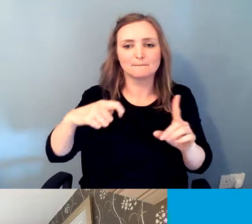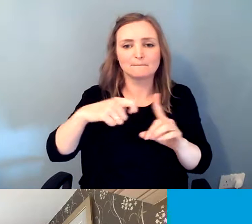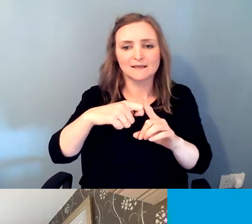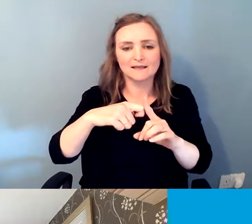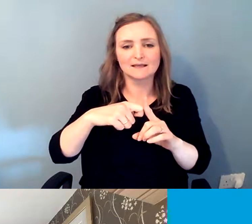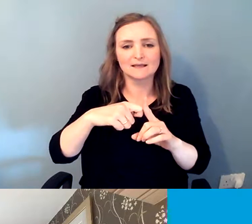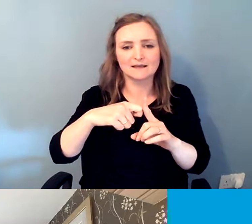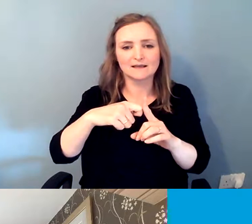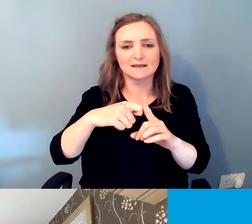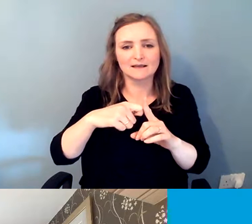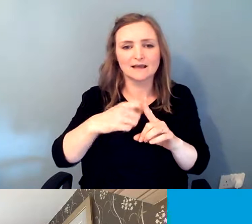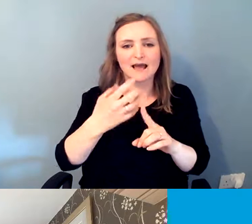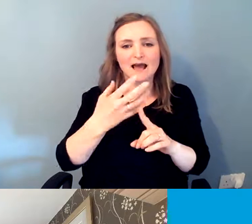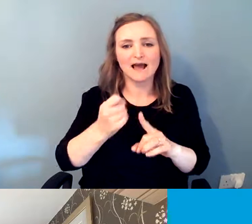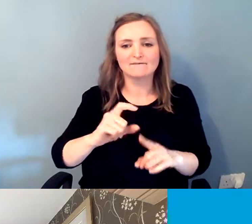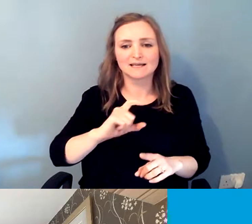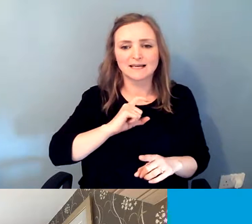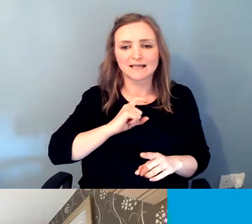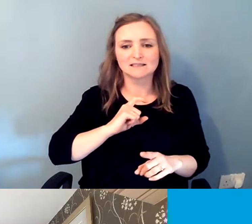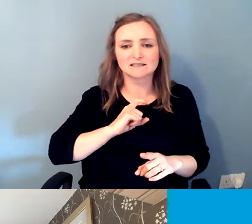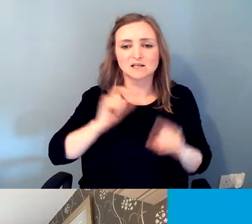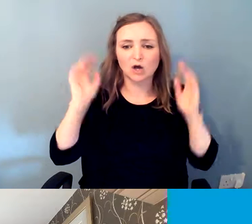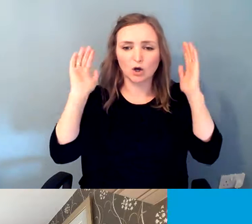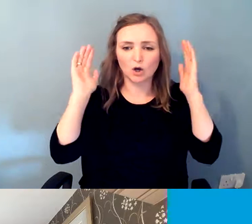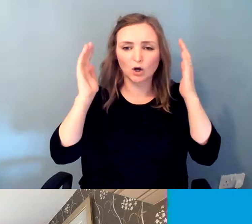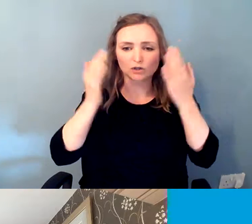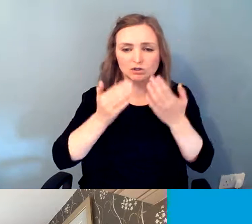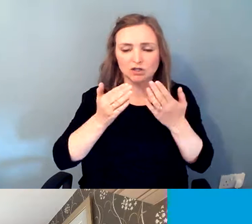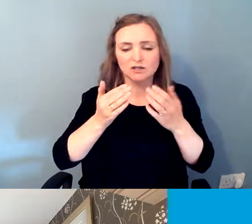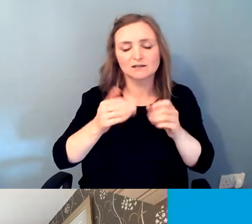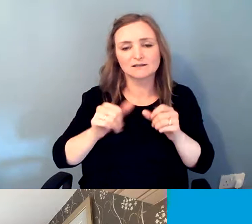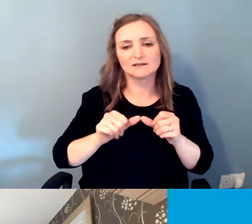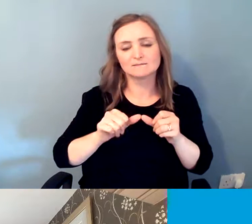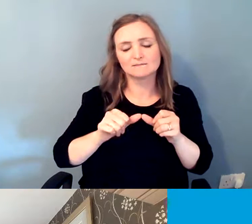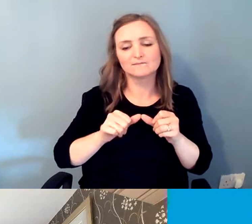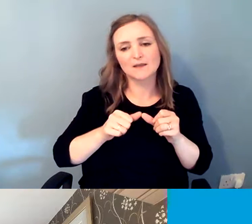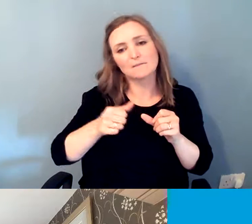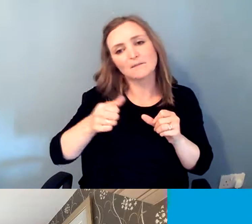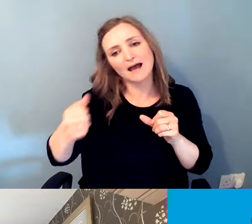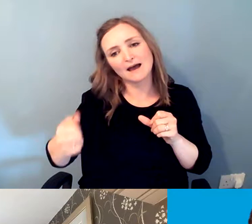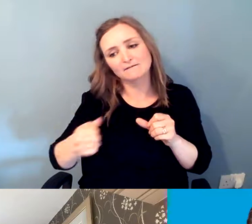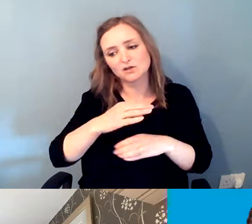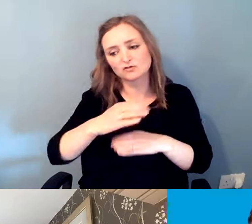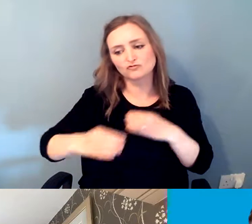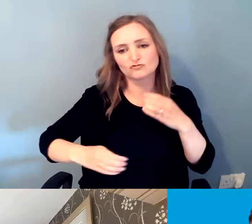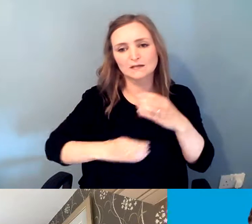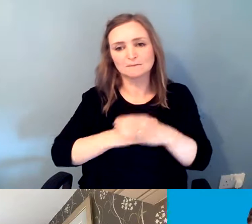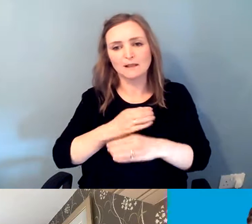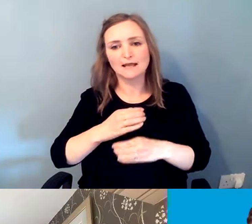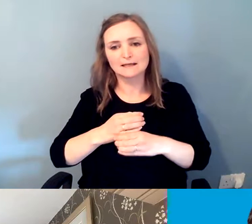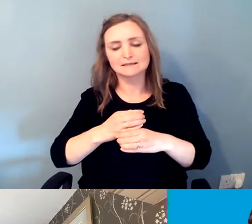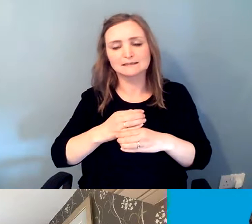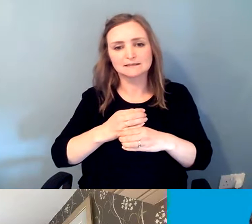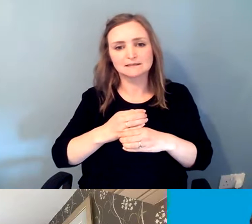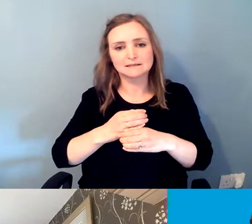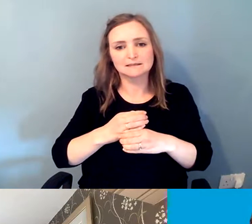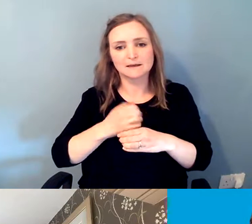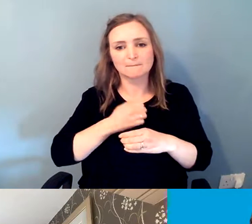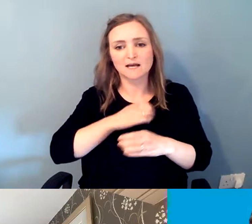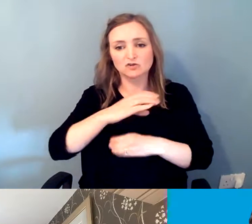have a cancer concern. I'm post-transplant, and my transplant unit isn't in